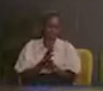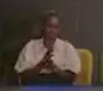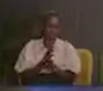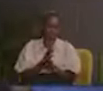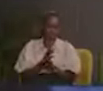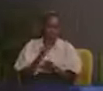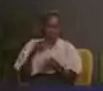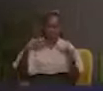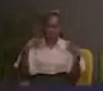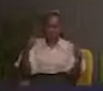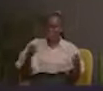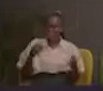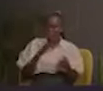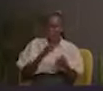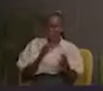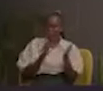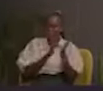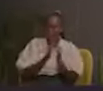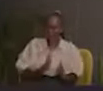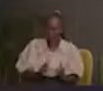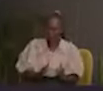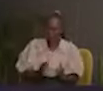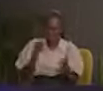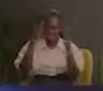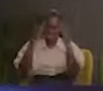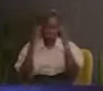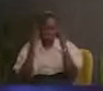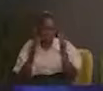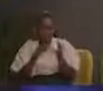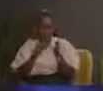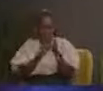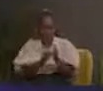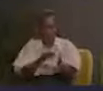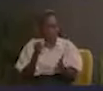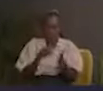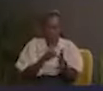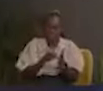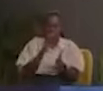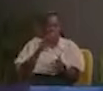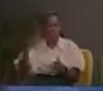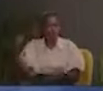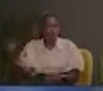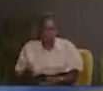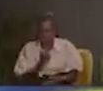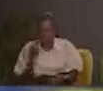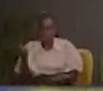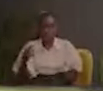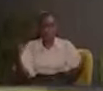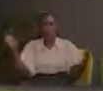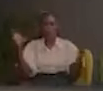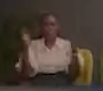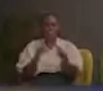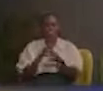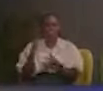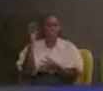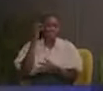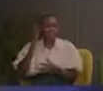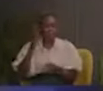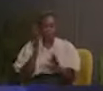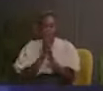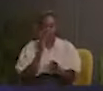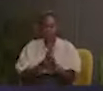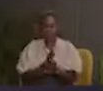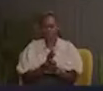The healing of the saints in experience, or the manifestation of it, is always connected to the hearing of faith.